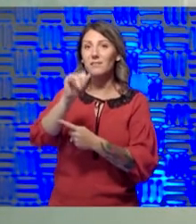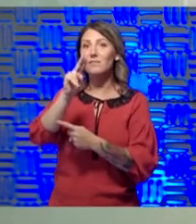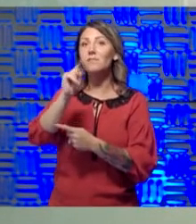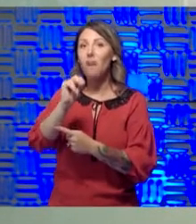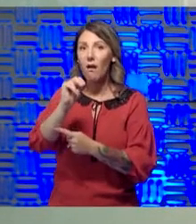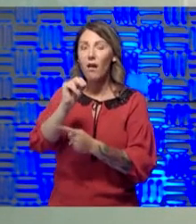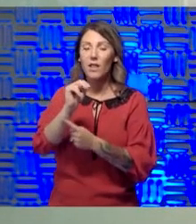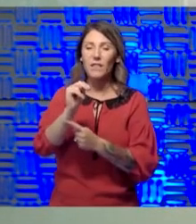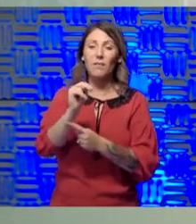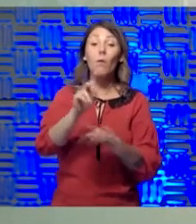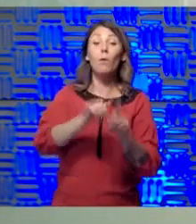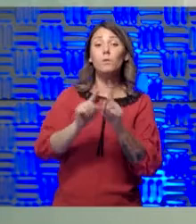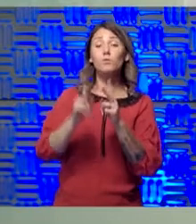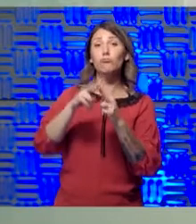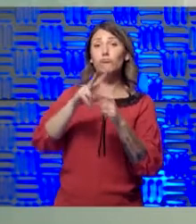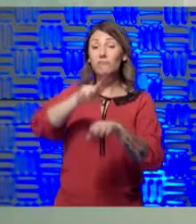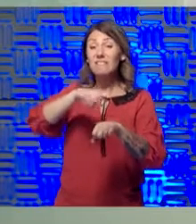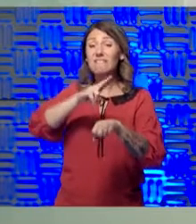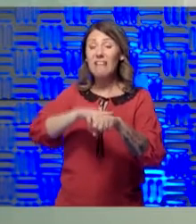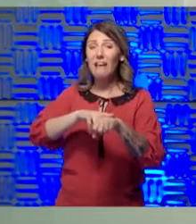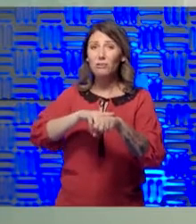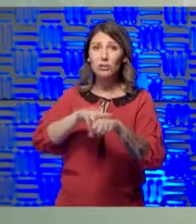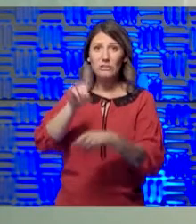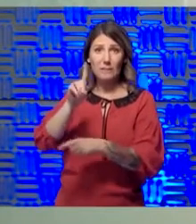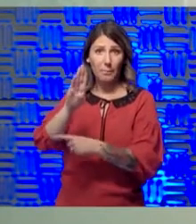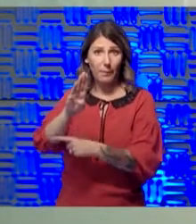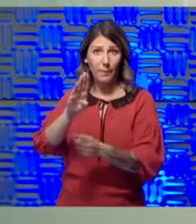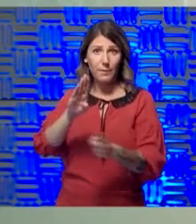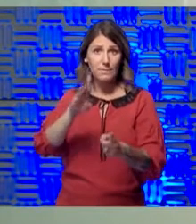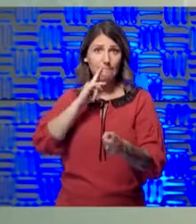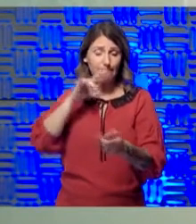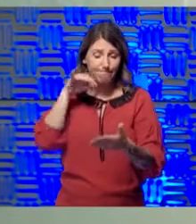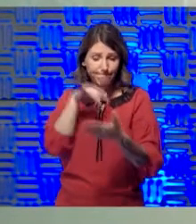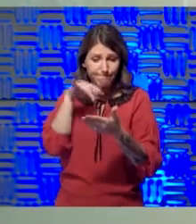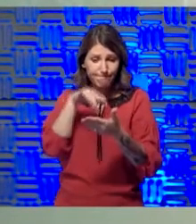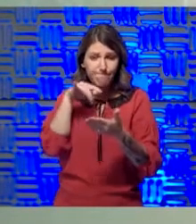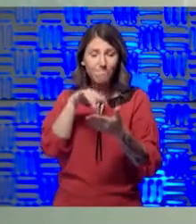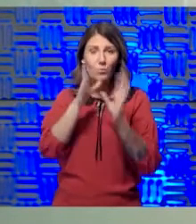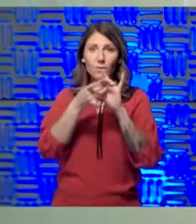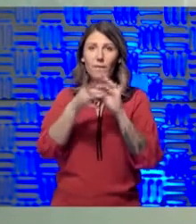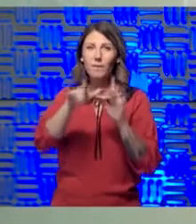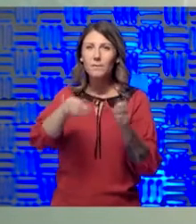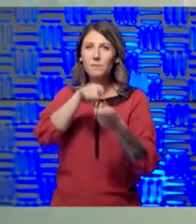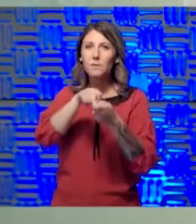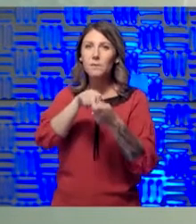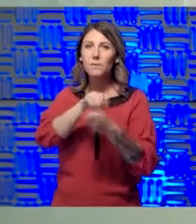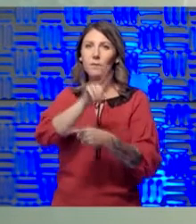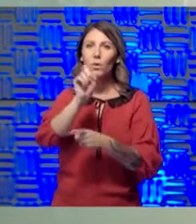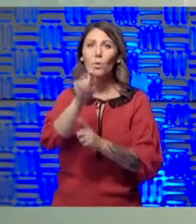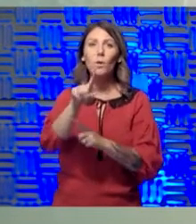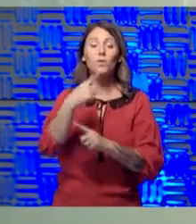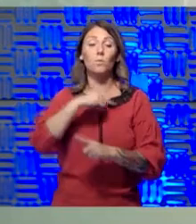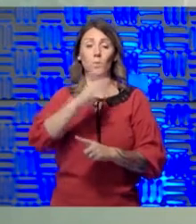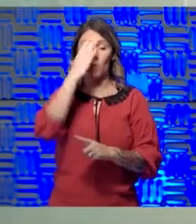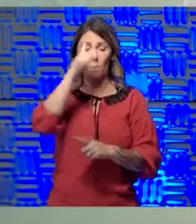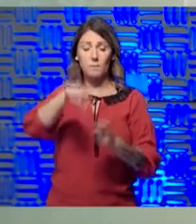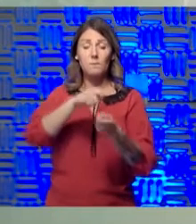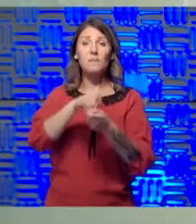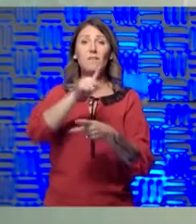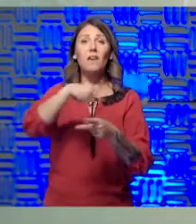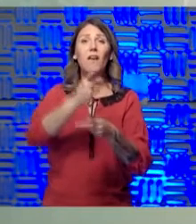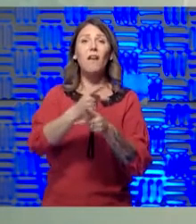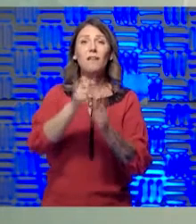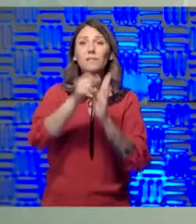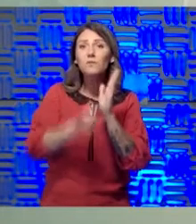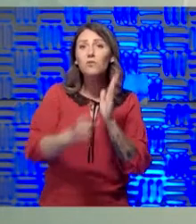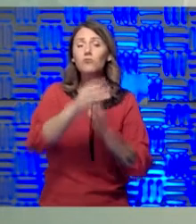help wrap their hands around that particular question. We know particular types of surgery and particular types